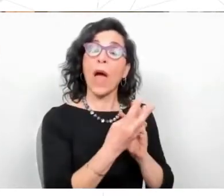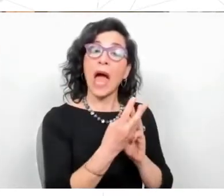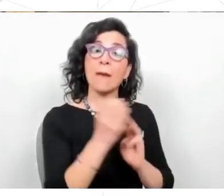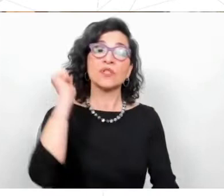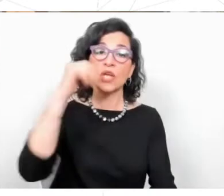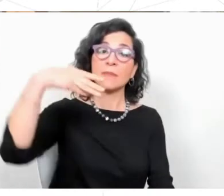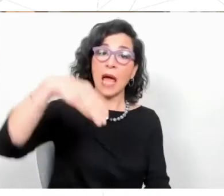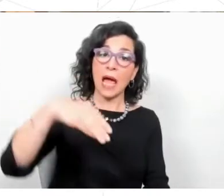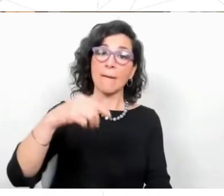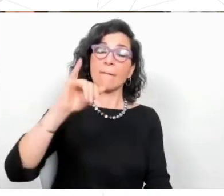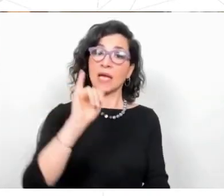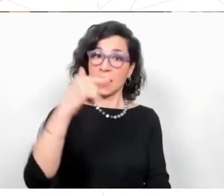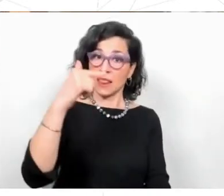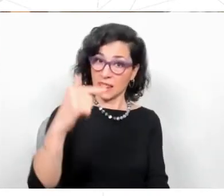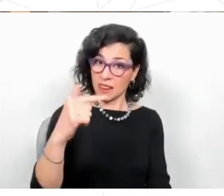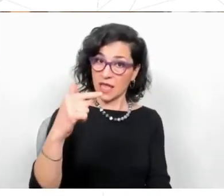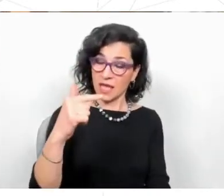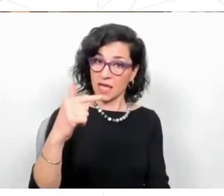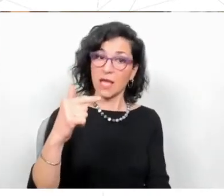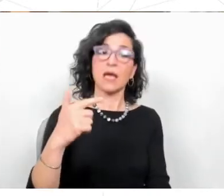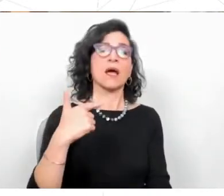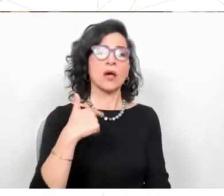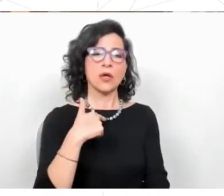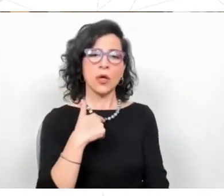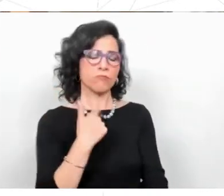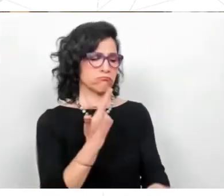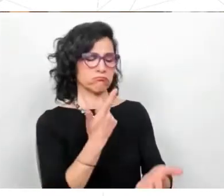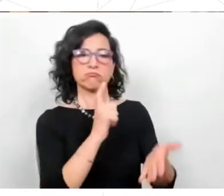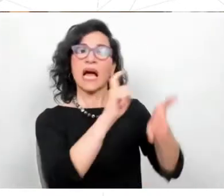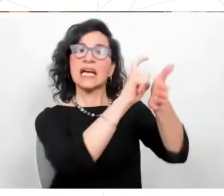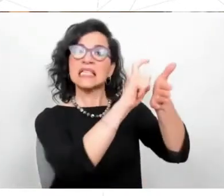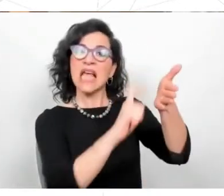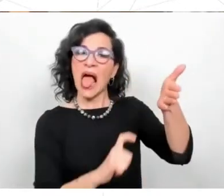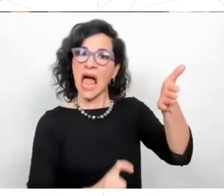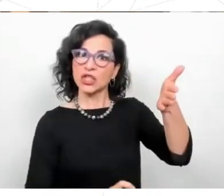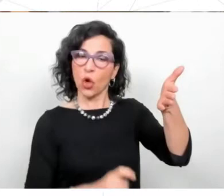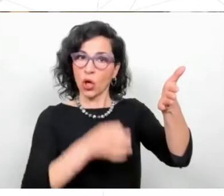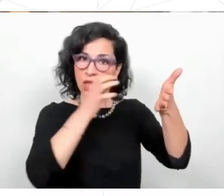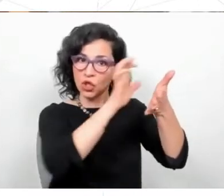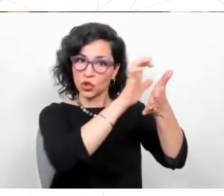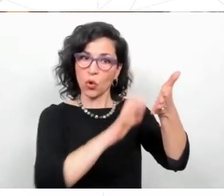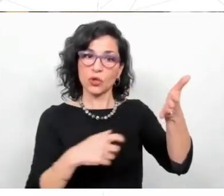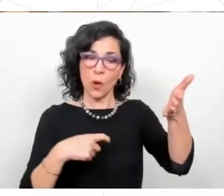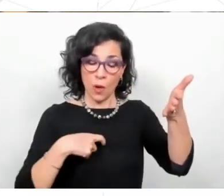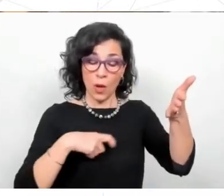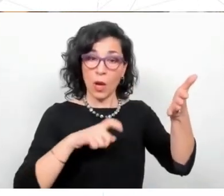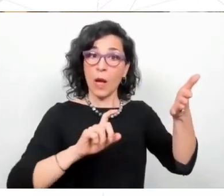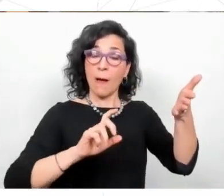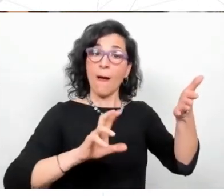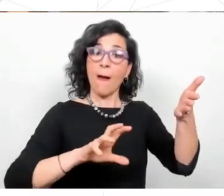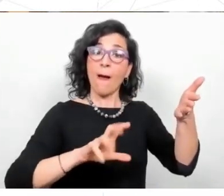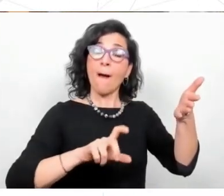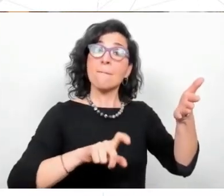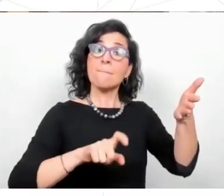I'm going to simply select the text that I want, which will be this whole speech. I'm going to